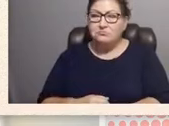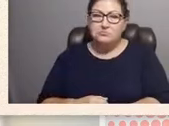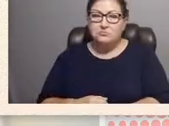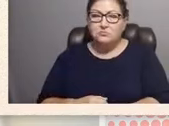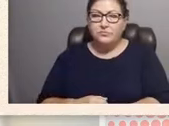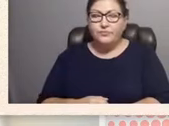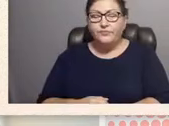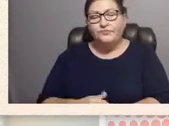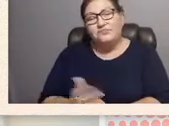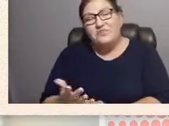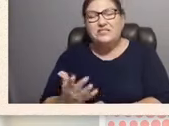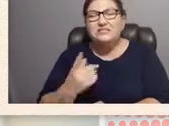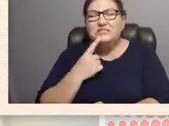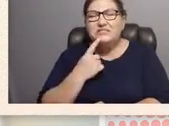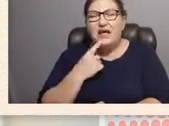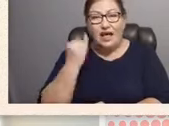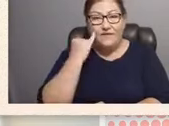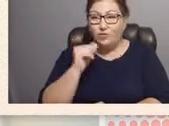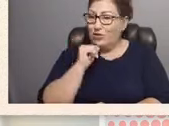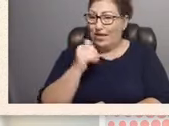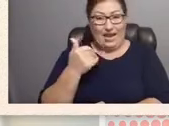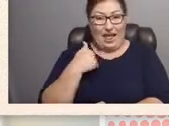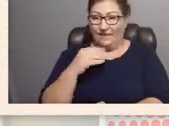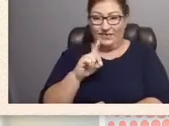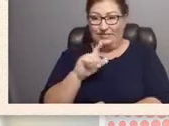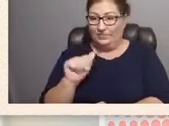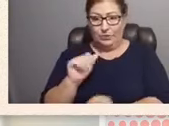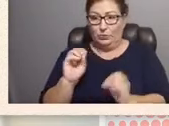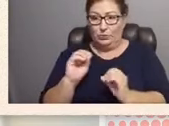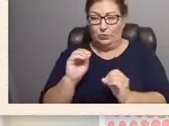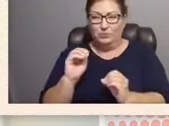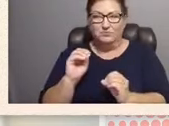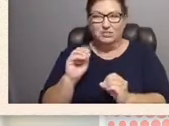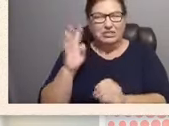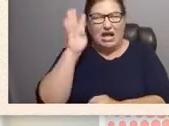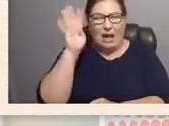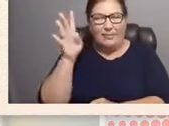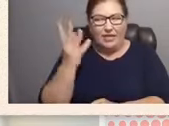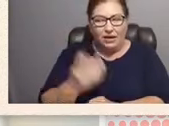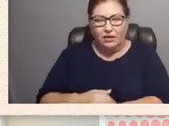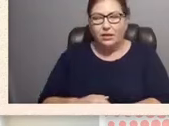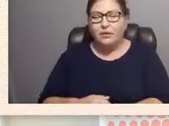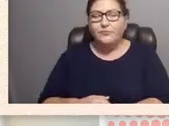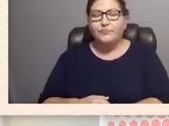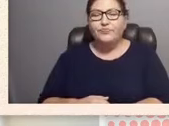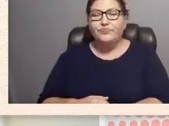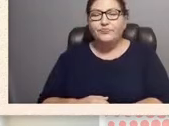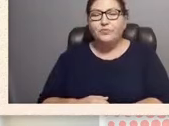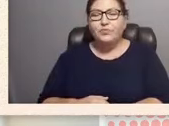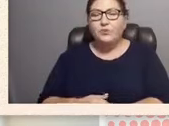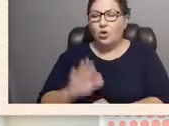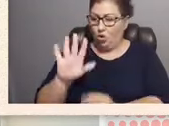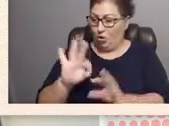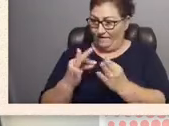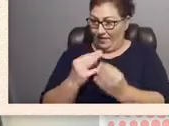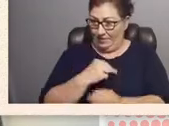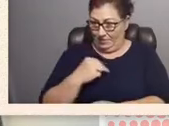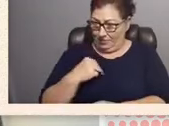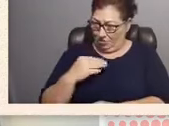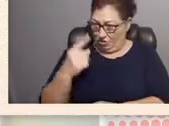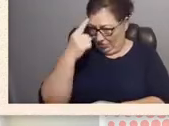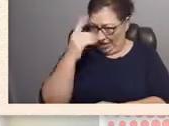say if you didn't have a disability, speaking hypothetically, would your family members would have treated you any